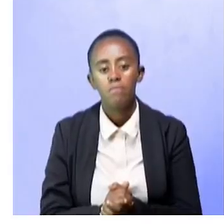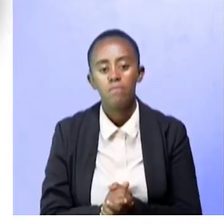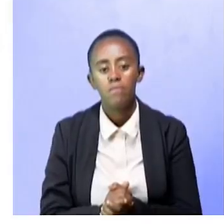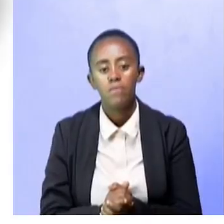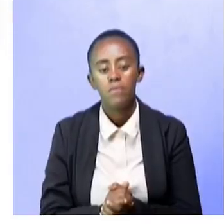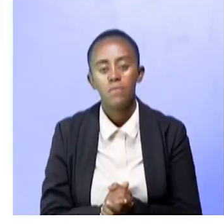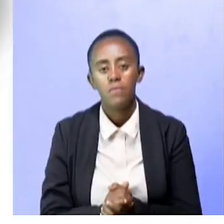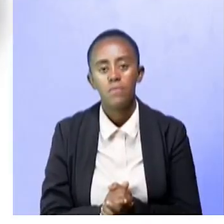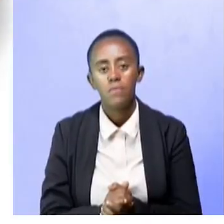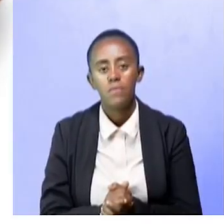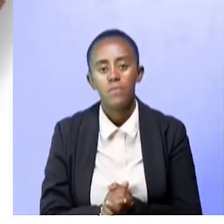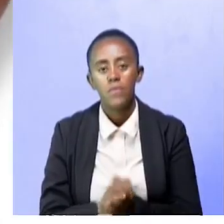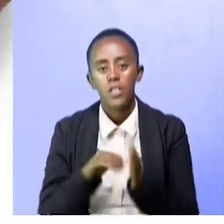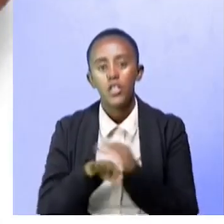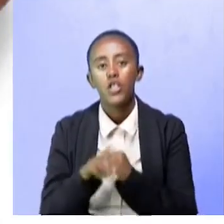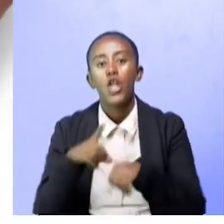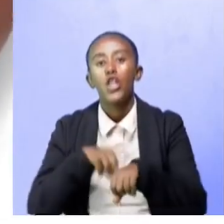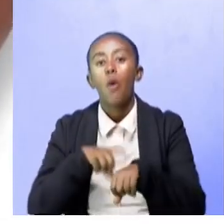temporary location.